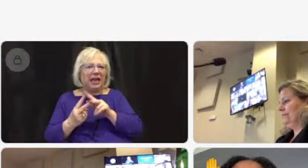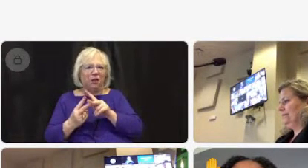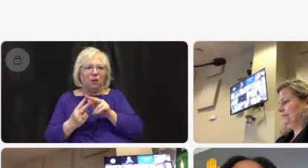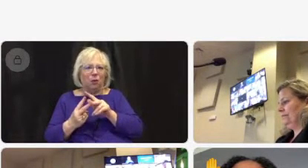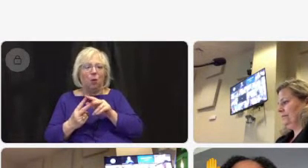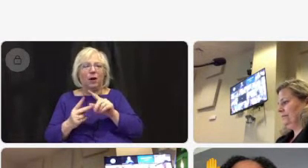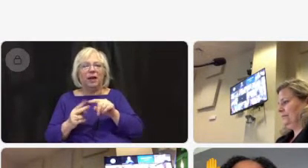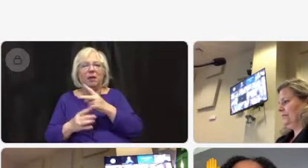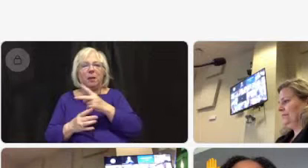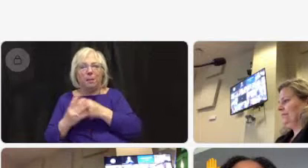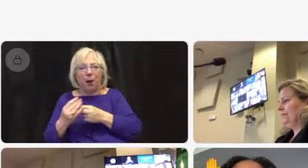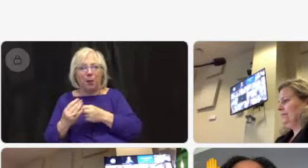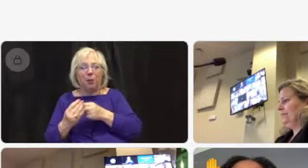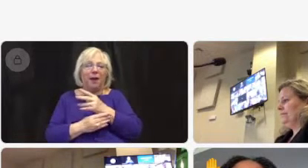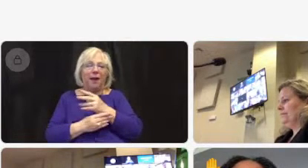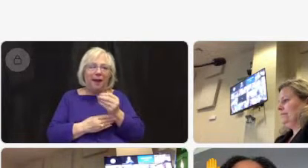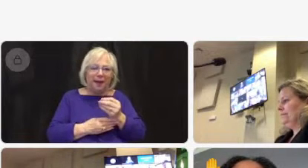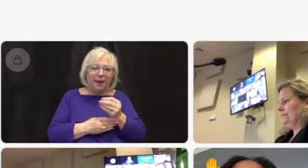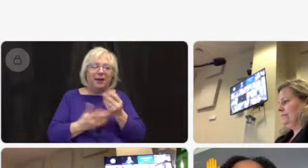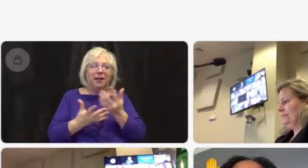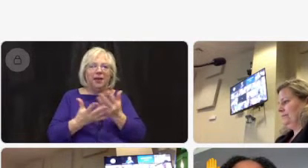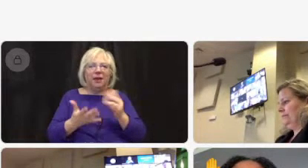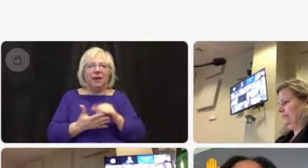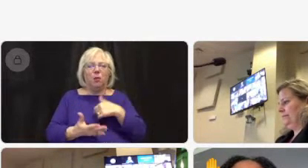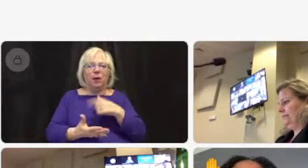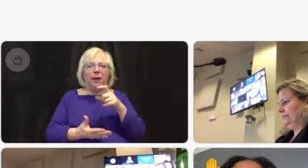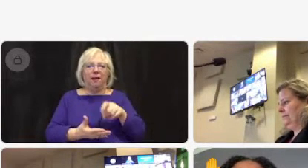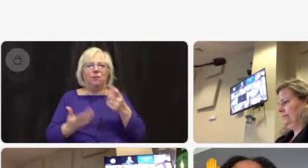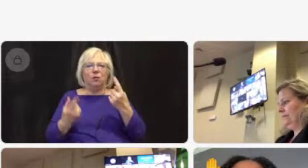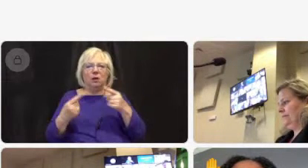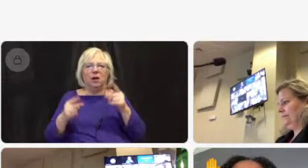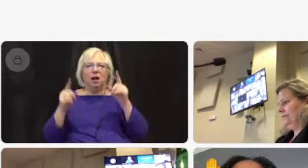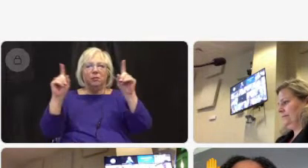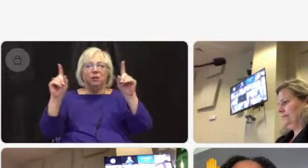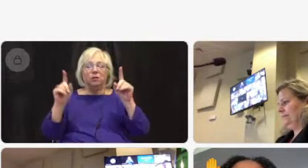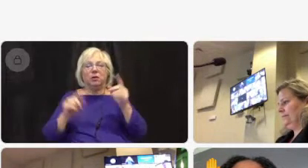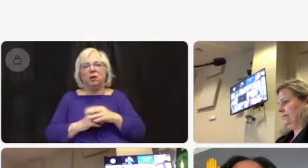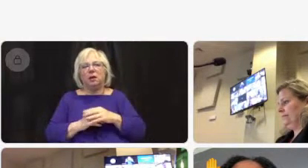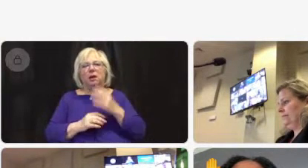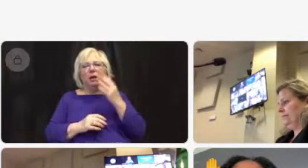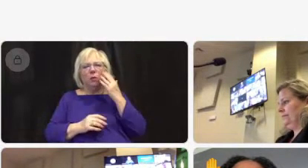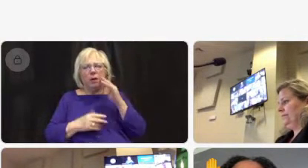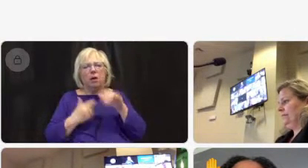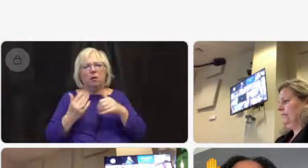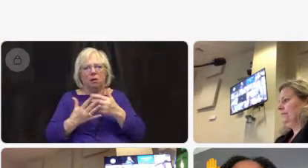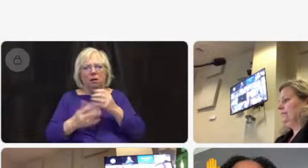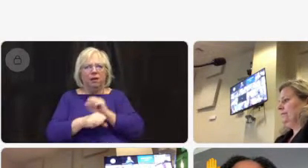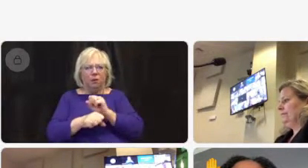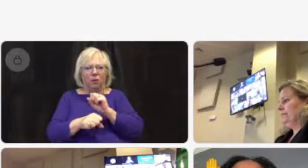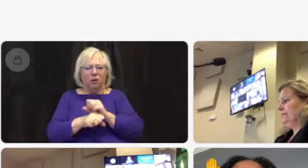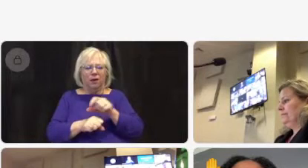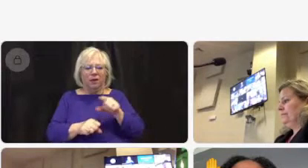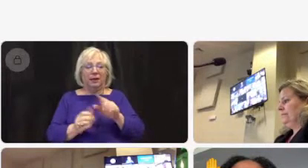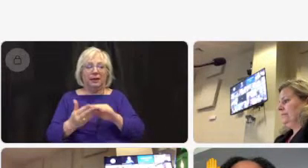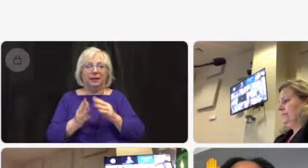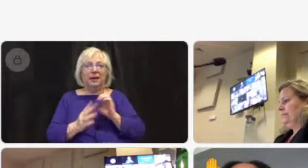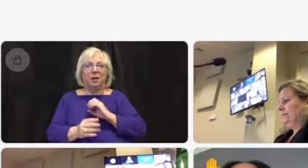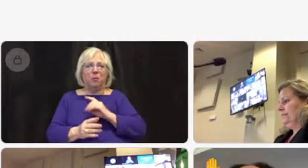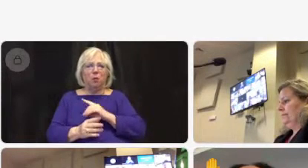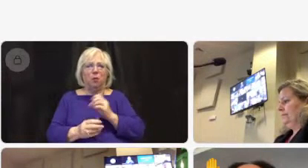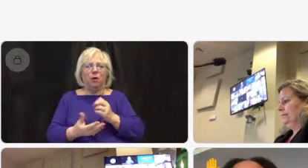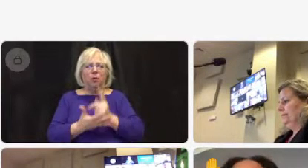lot of stuff that we got to get done when we're talking about, we know all the effort that this city board approved, $1